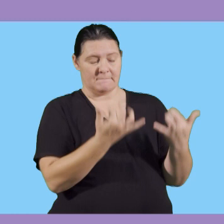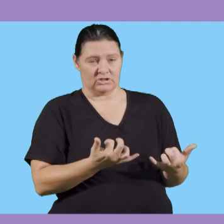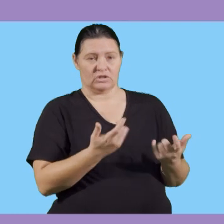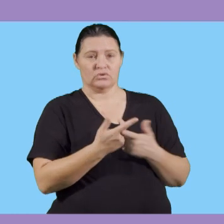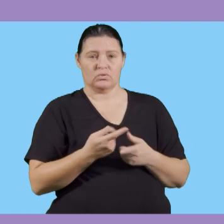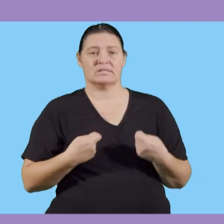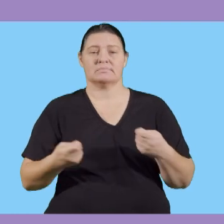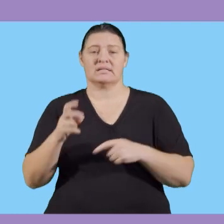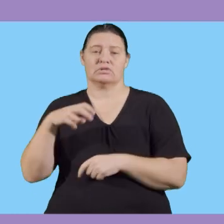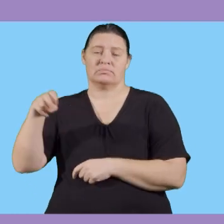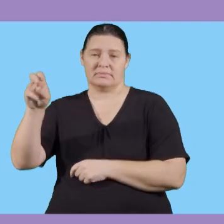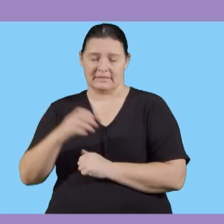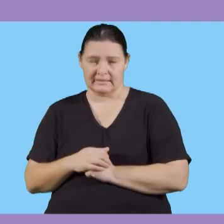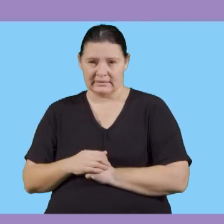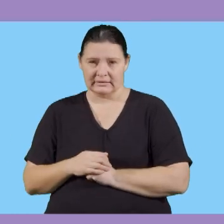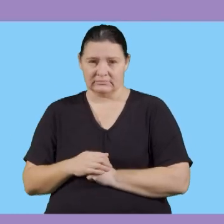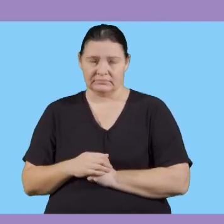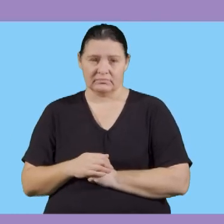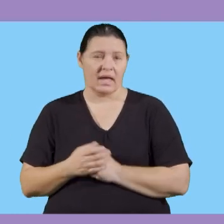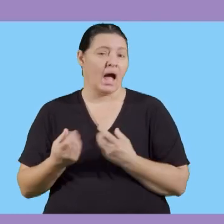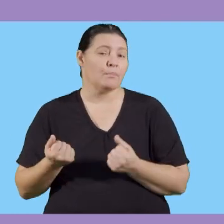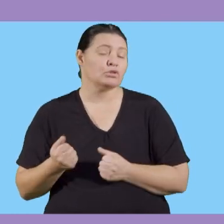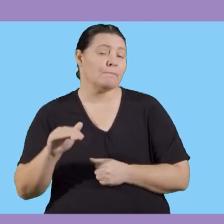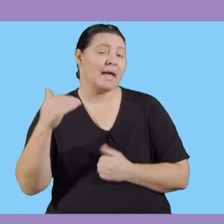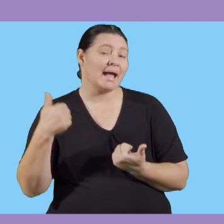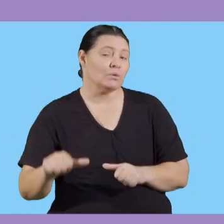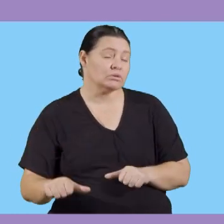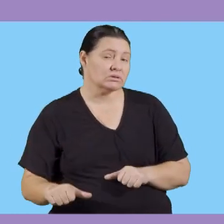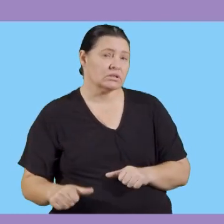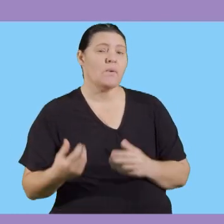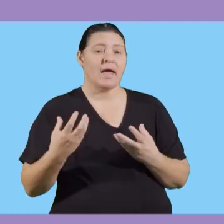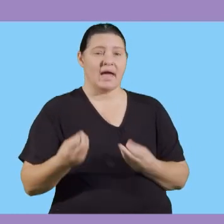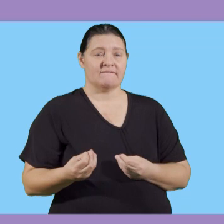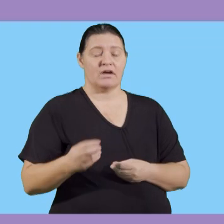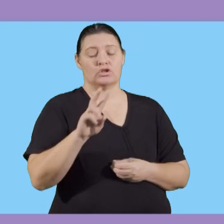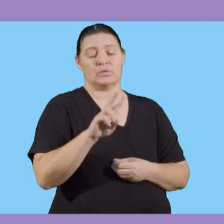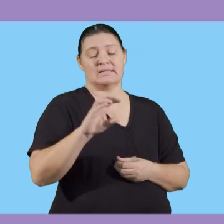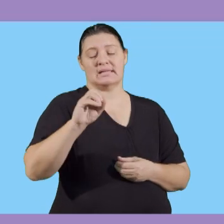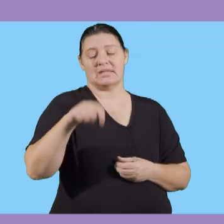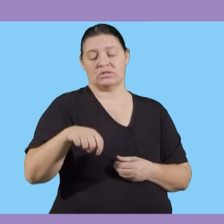to spend on this trip? So remember, how much does he have in his bank account? He has